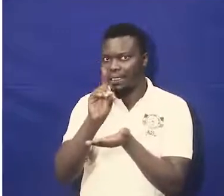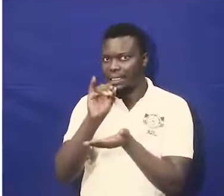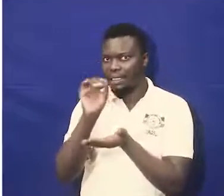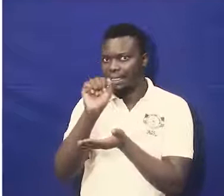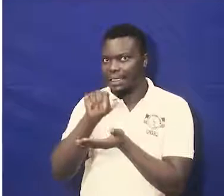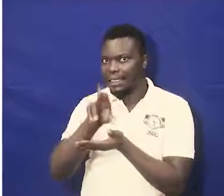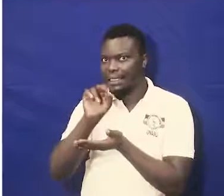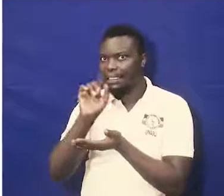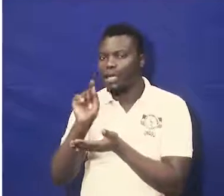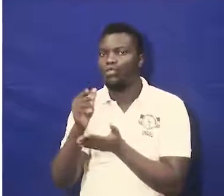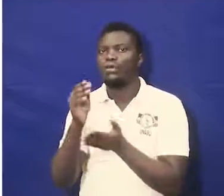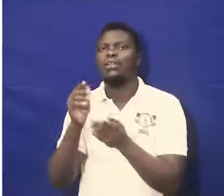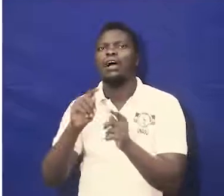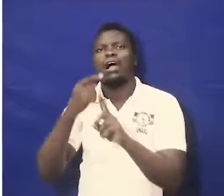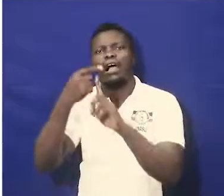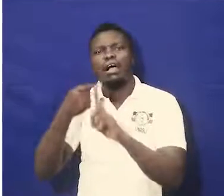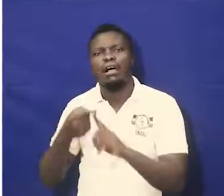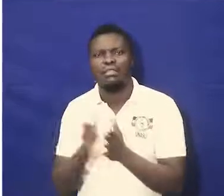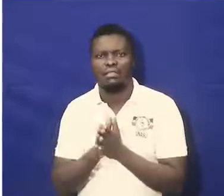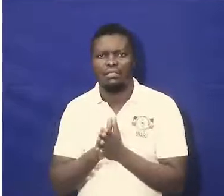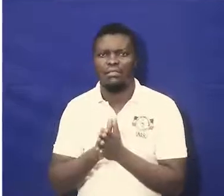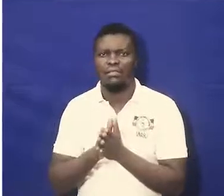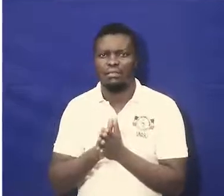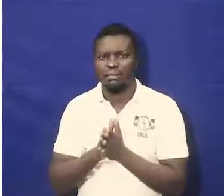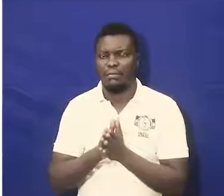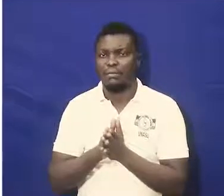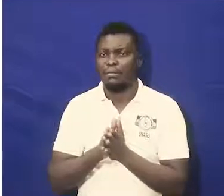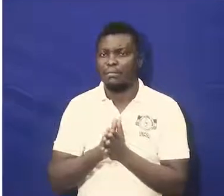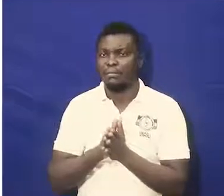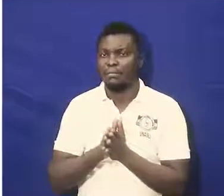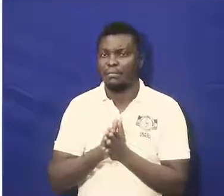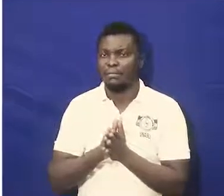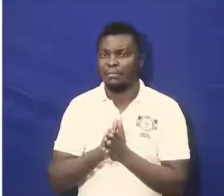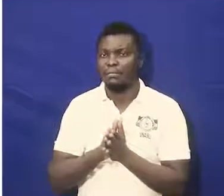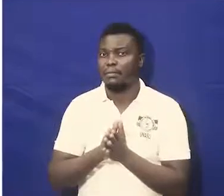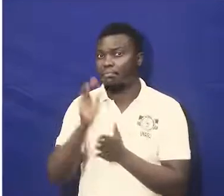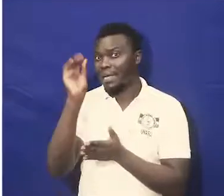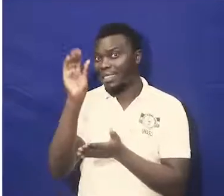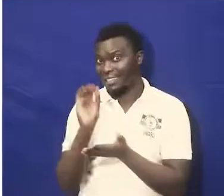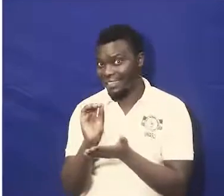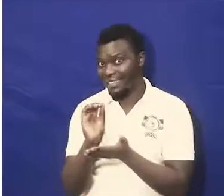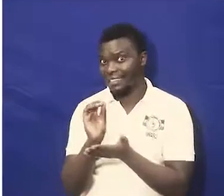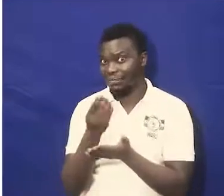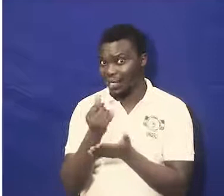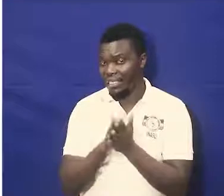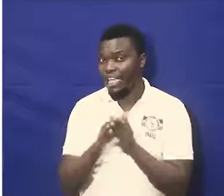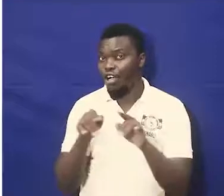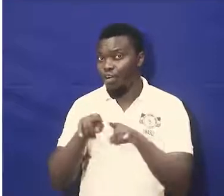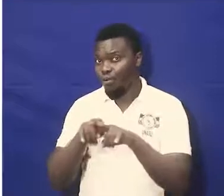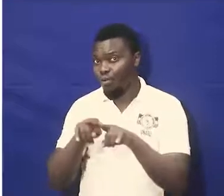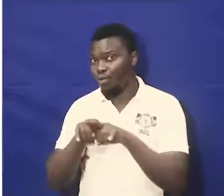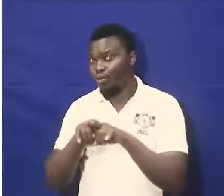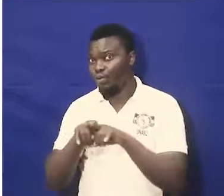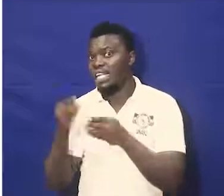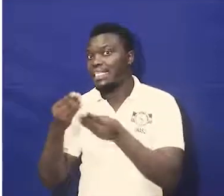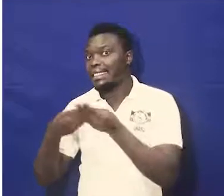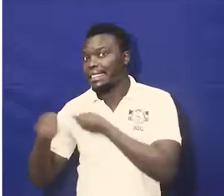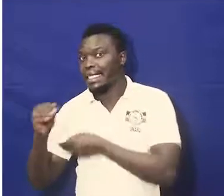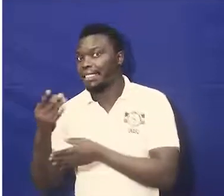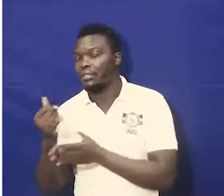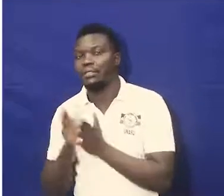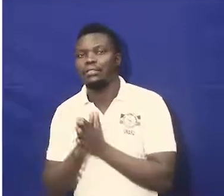a percentage of the selling price. Please note, a discount